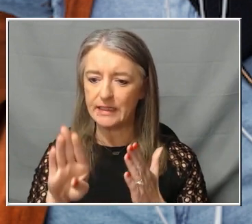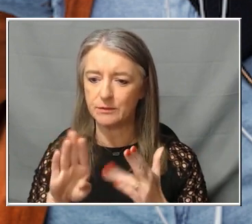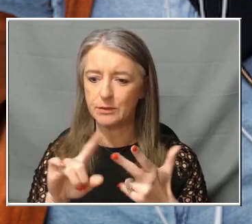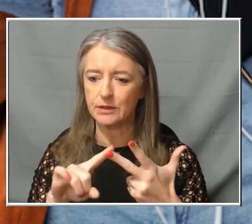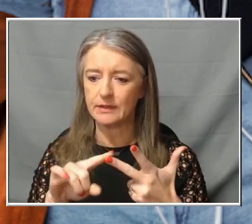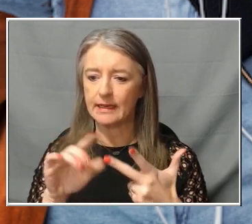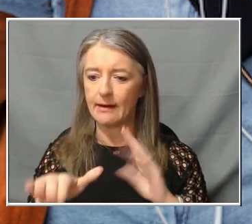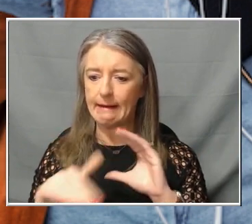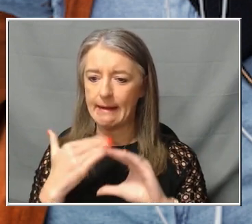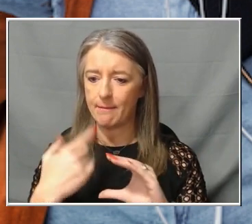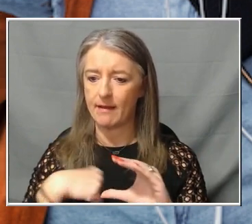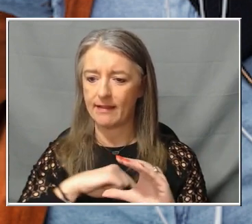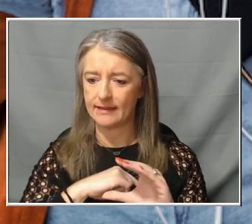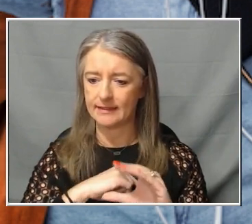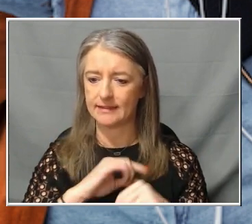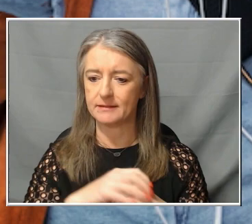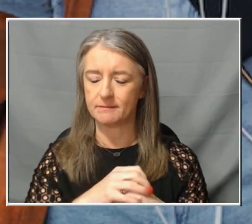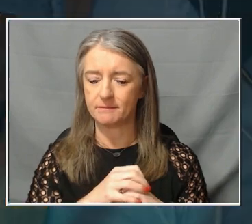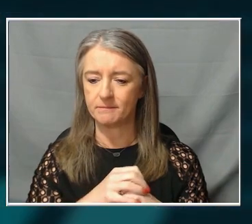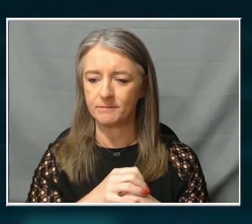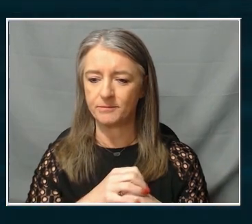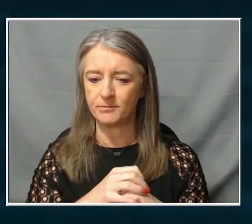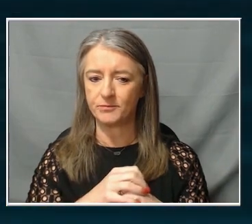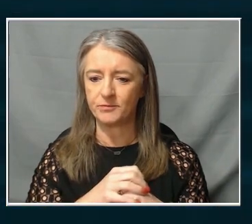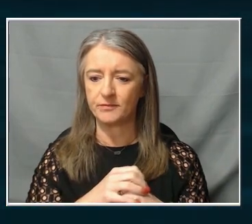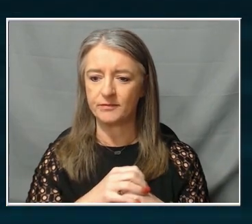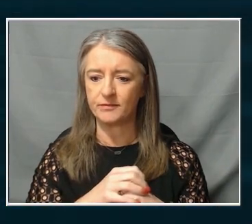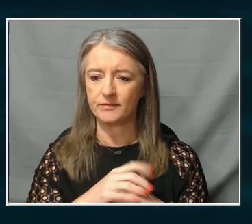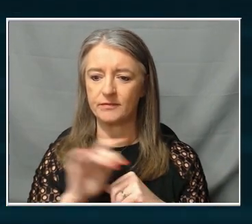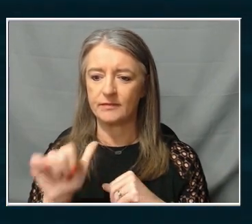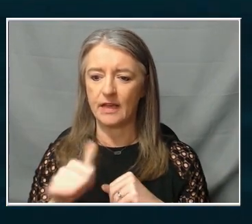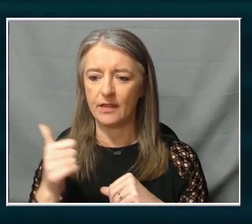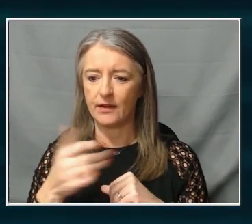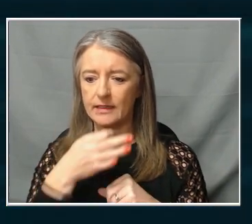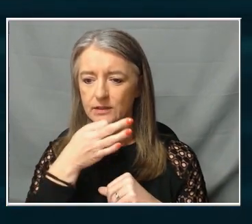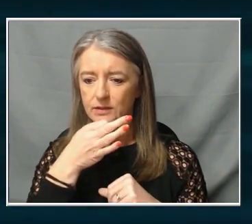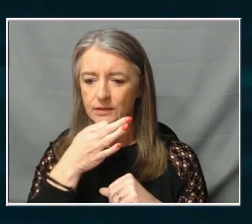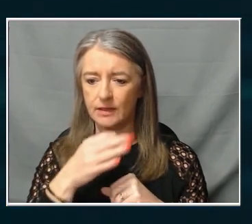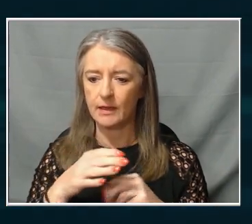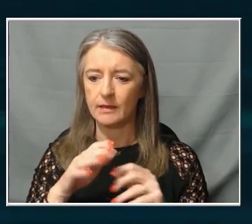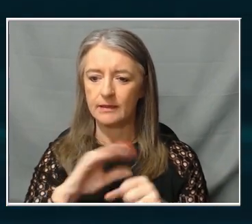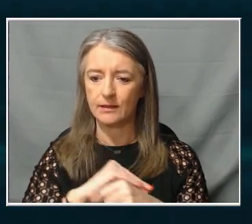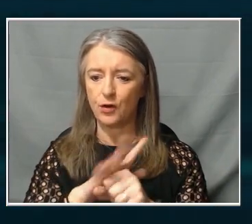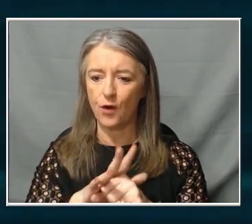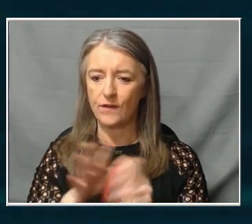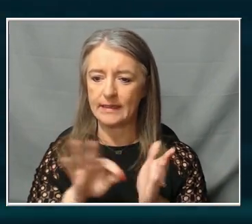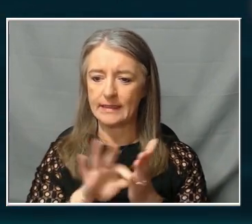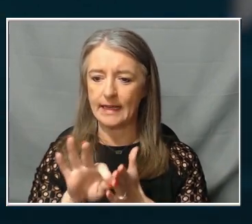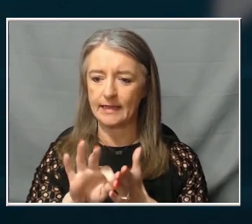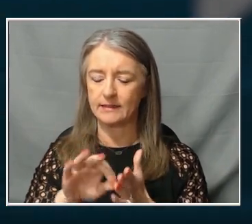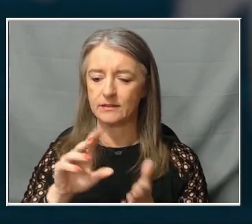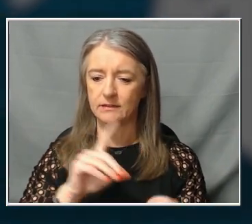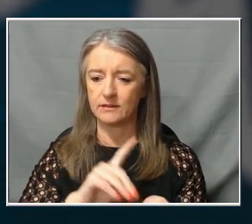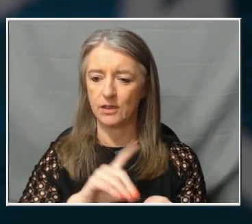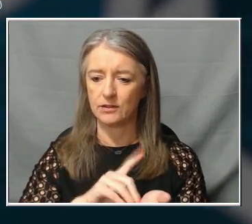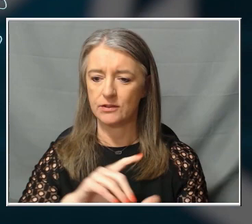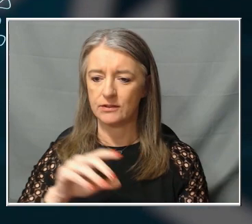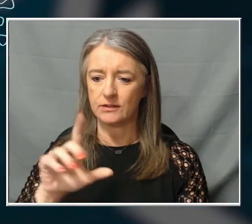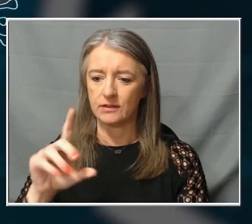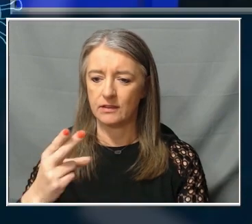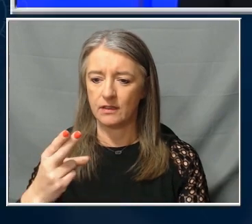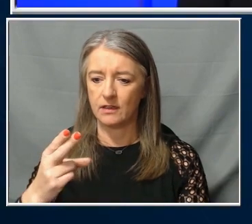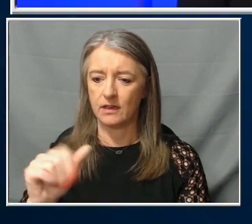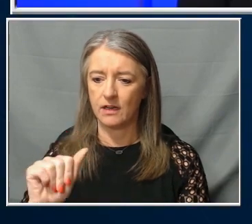us at the Medical News Network. Let's get to our other expert with our COVID count, Dr. Dana Hawkinson, Medical Director of Infection Prevention and Control. Good morning.